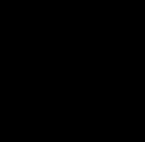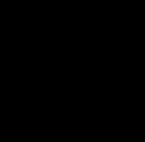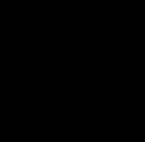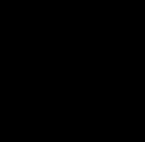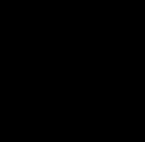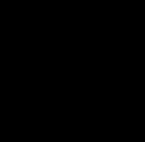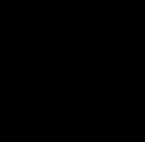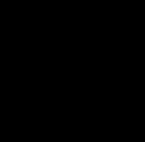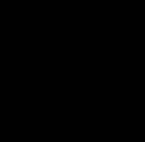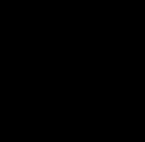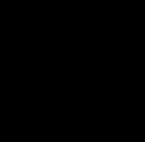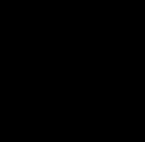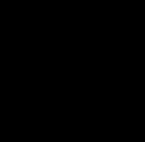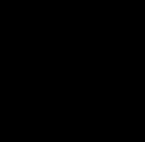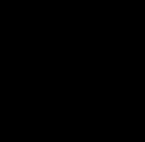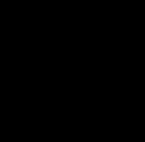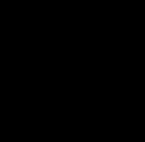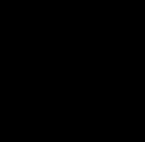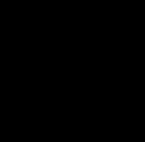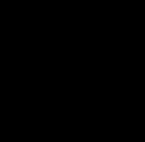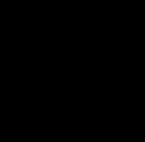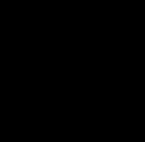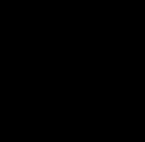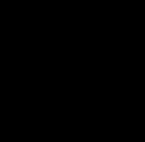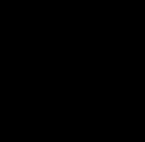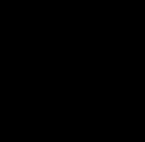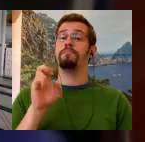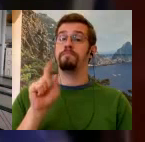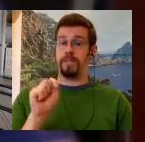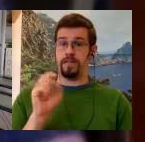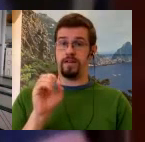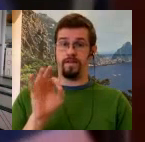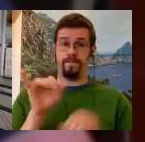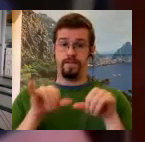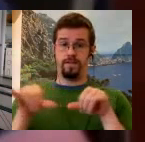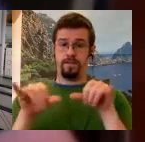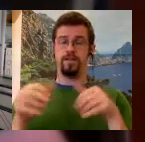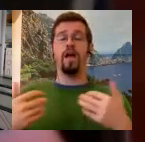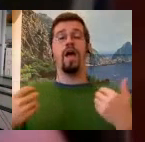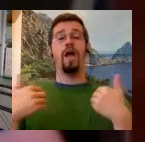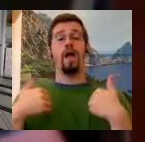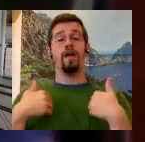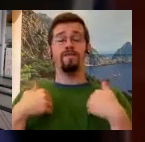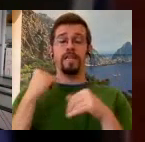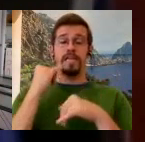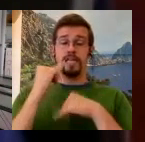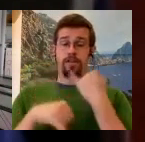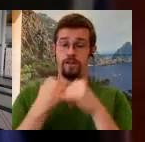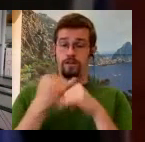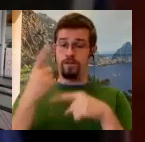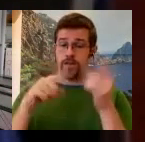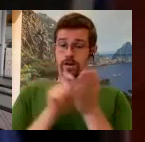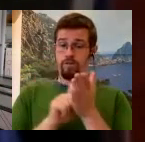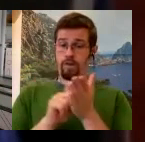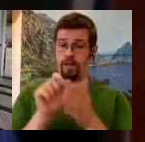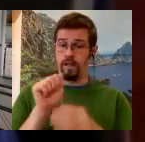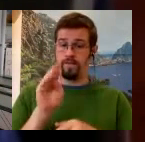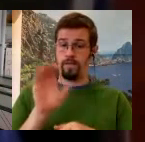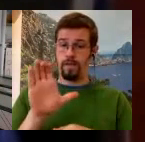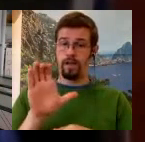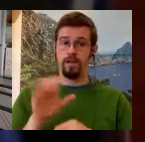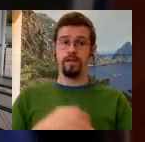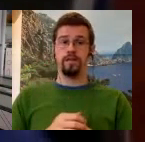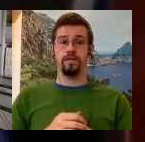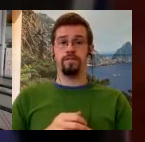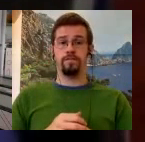All right, the elements of the standard. We have the International SignWriting Alphabet. Well, let me just get right to